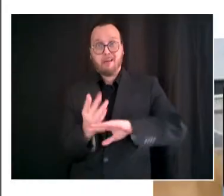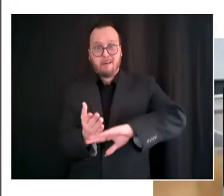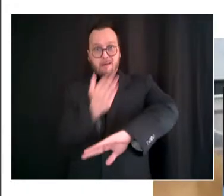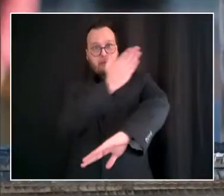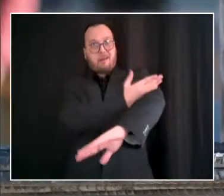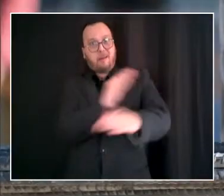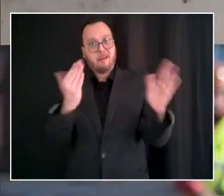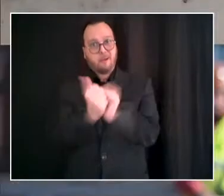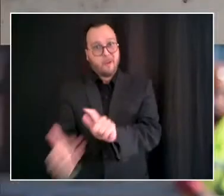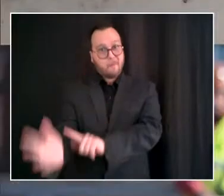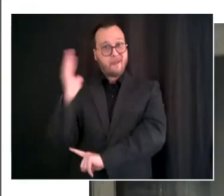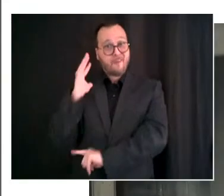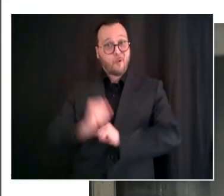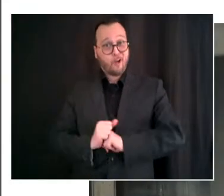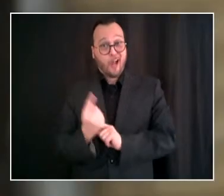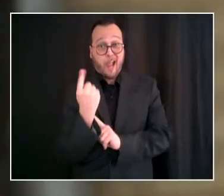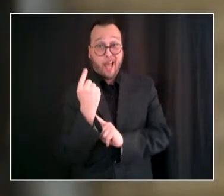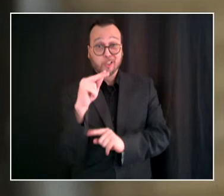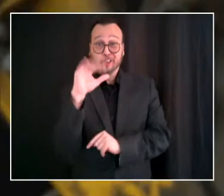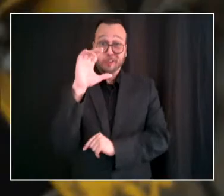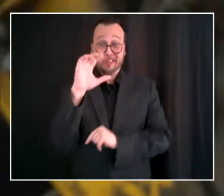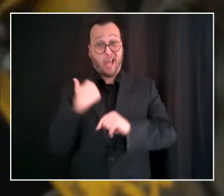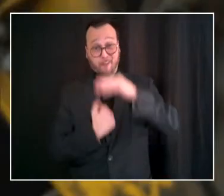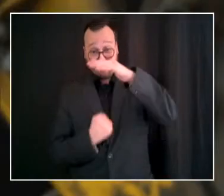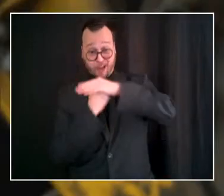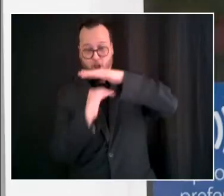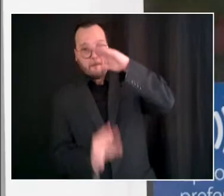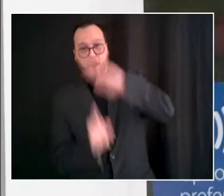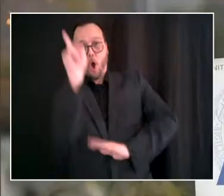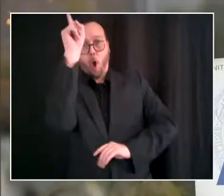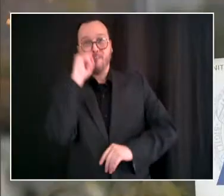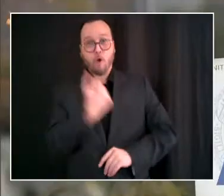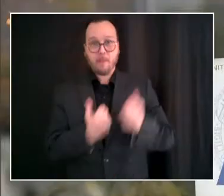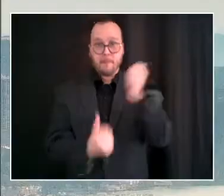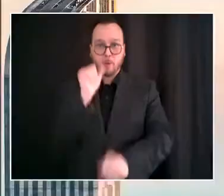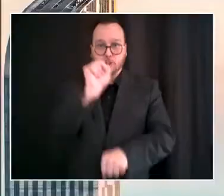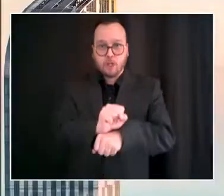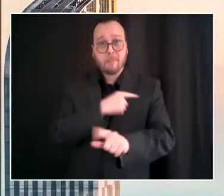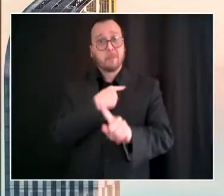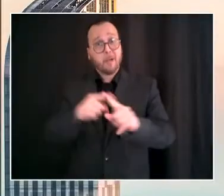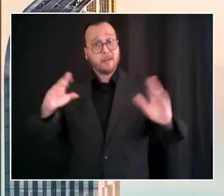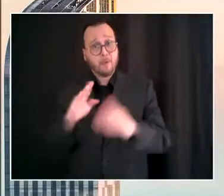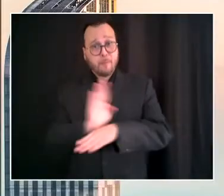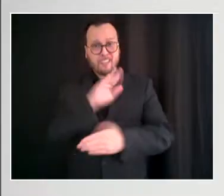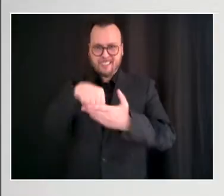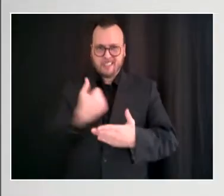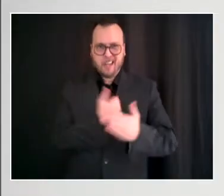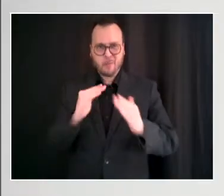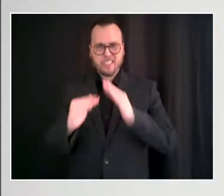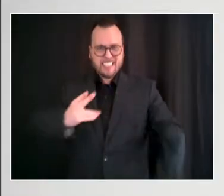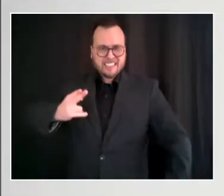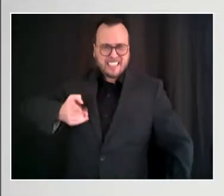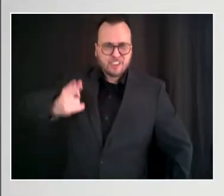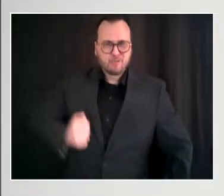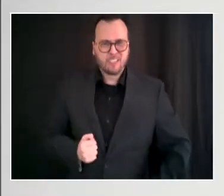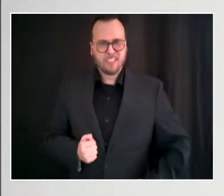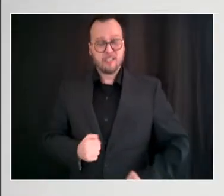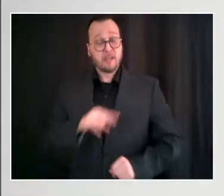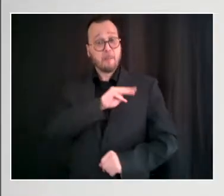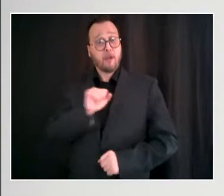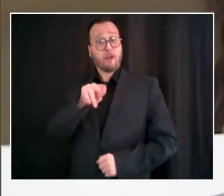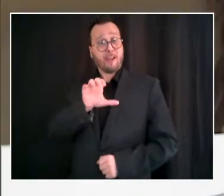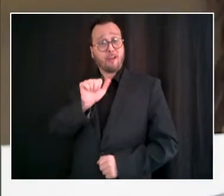year, New York City broke the record for the most jobs and small businesses in our city's history. Mayor Eric Adams